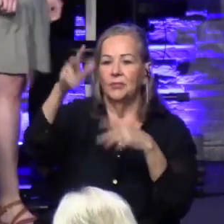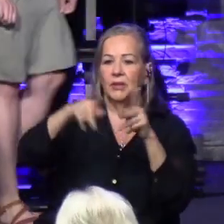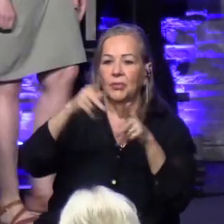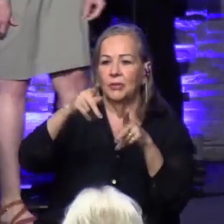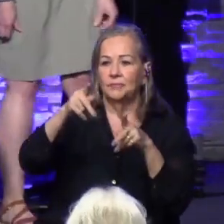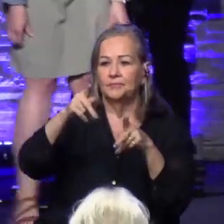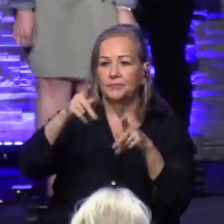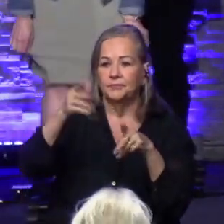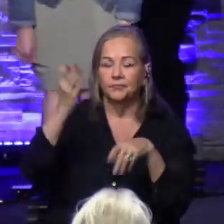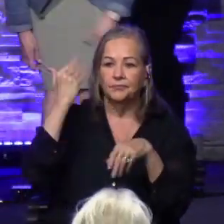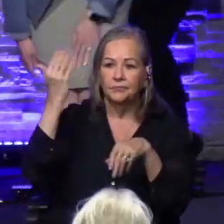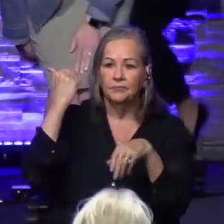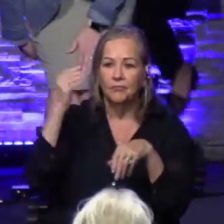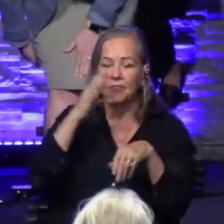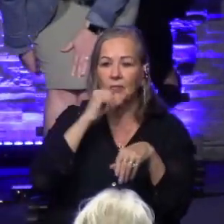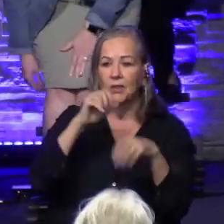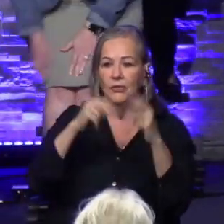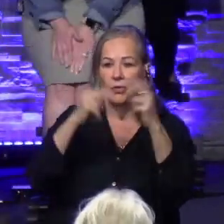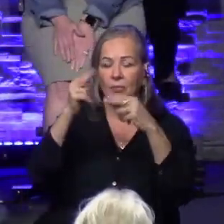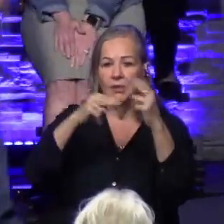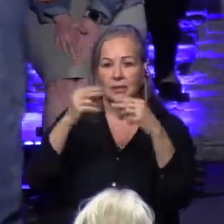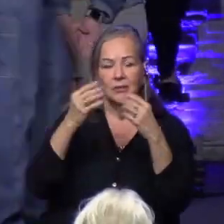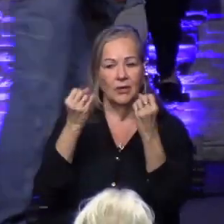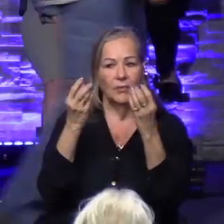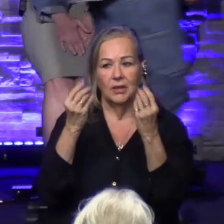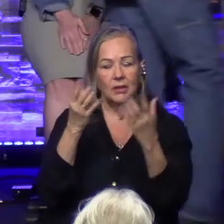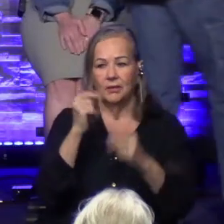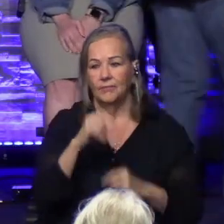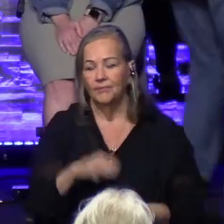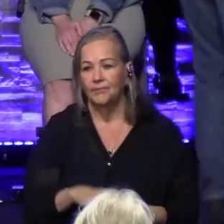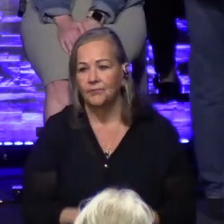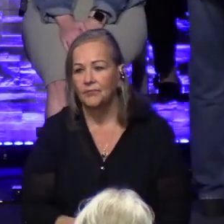There was like 10 of us that were at the old building. Not very many of us.